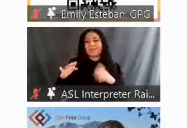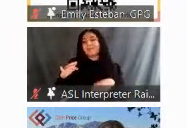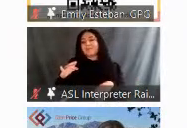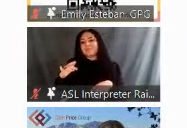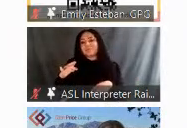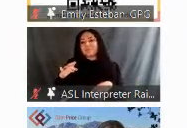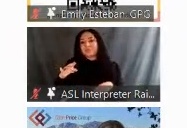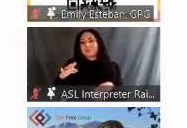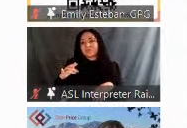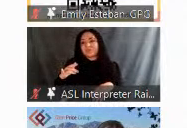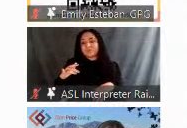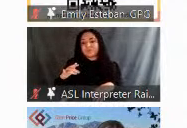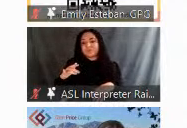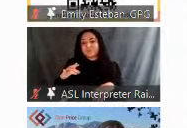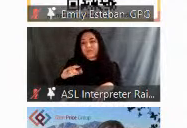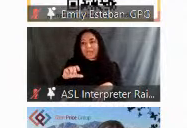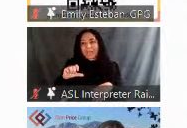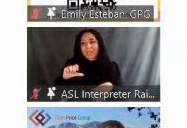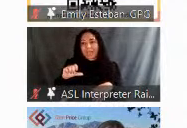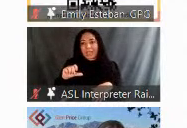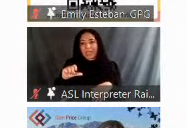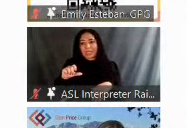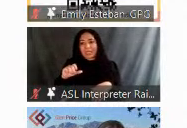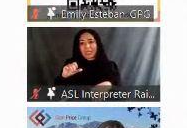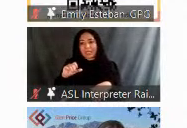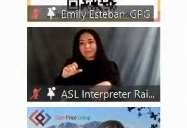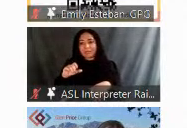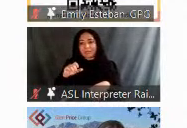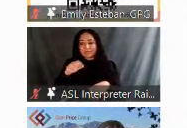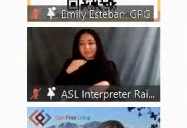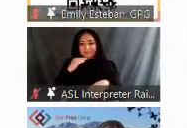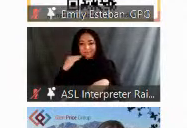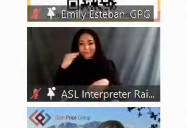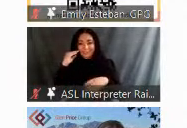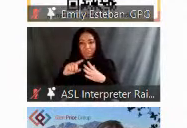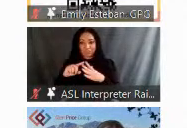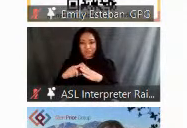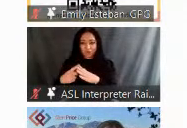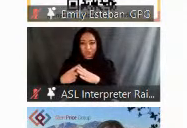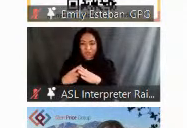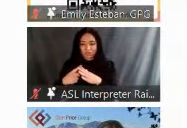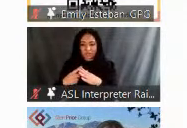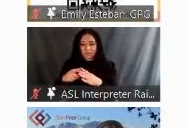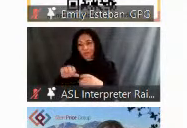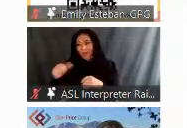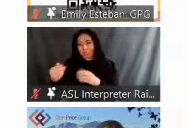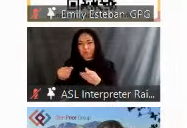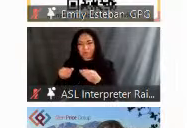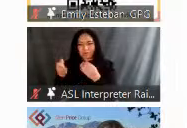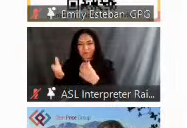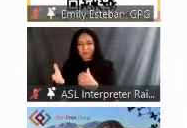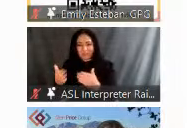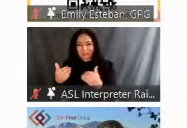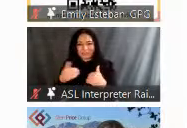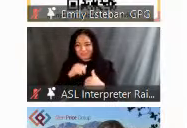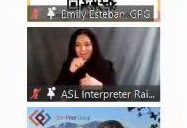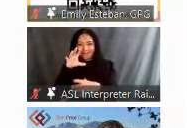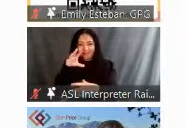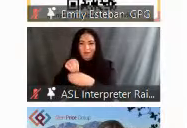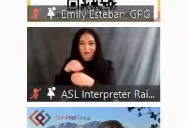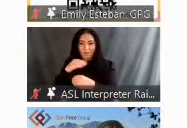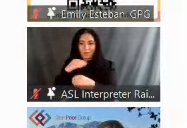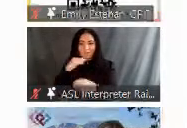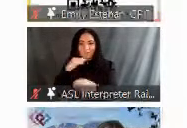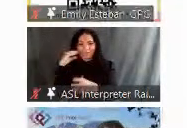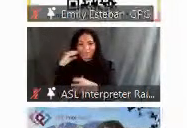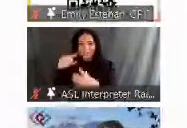And another provider or educator have a setting that is not involved with Head Start. And those kids